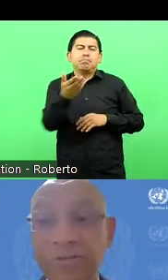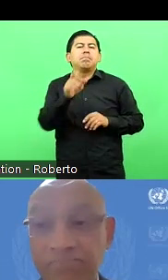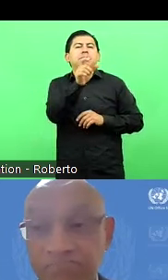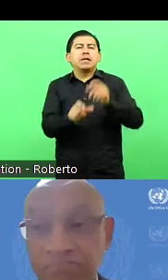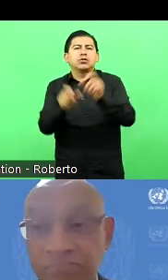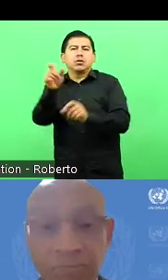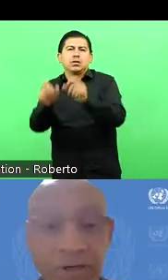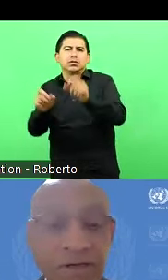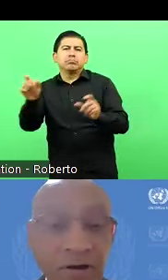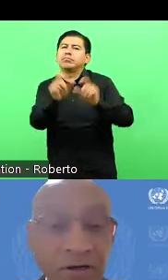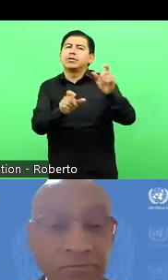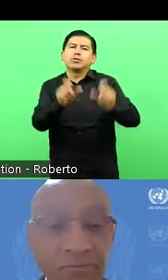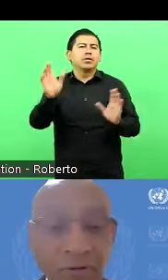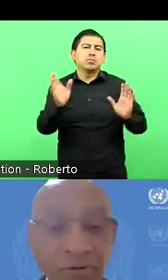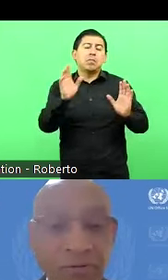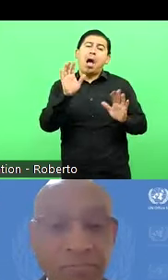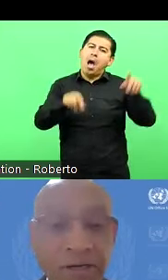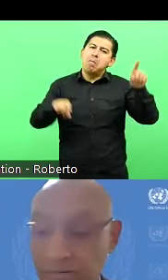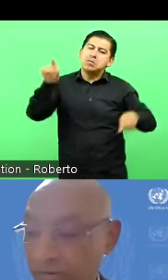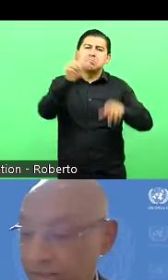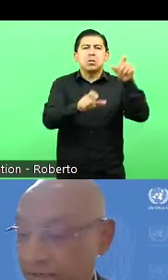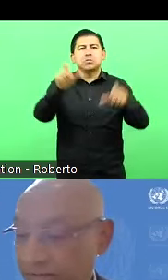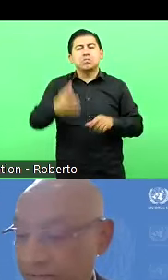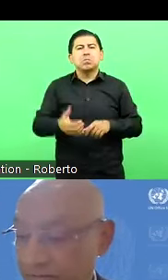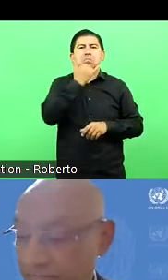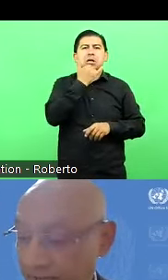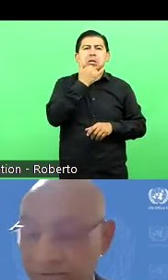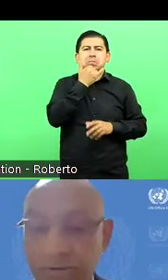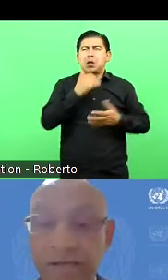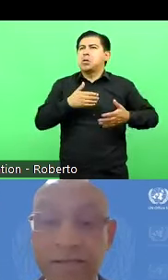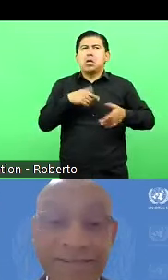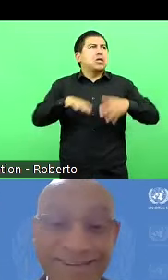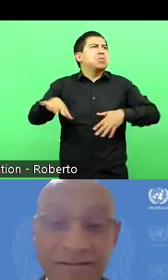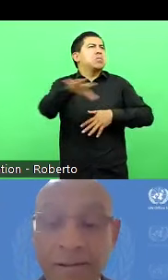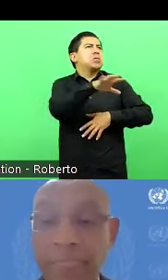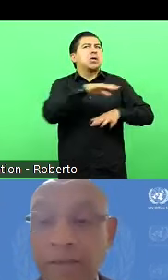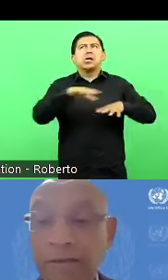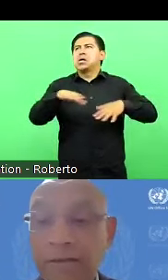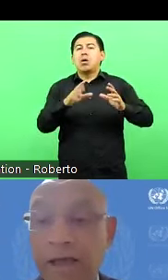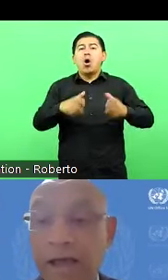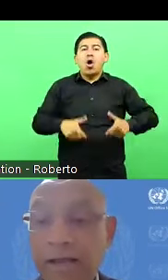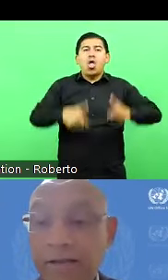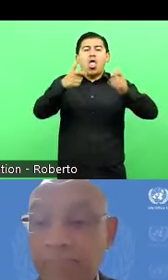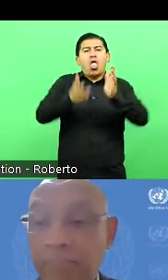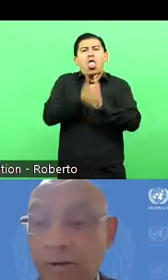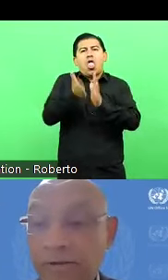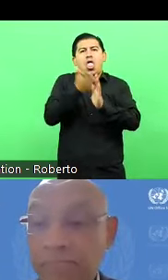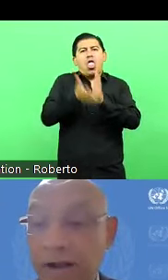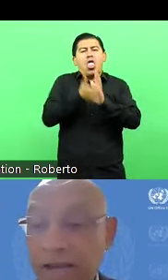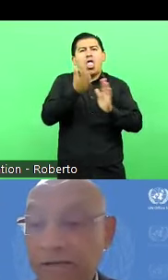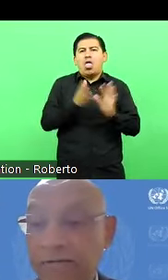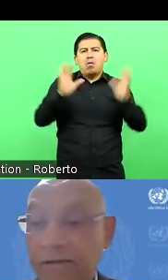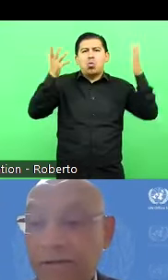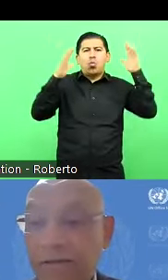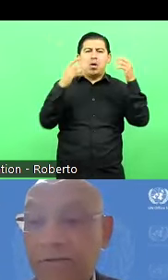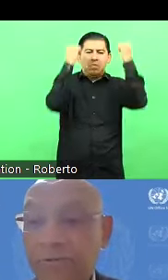which probably did not follow the building code in their construction practice, whereas others did. And at the bottom